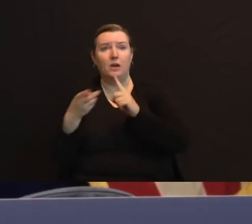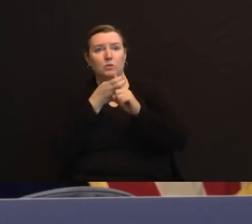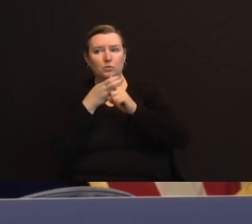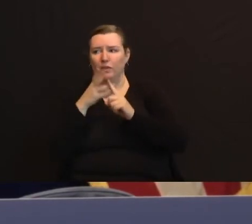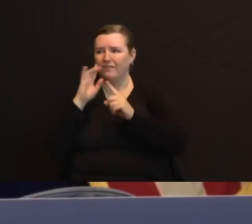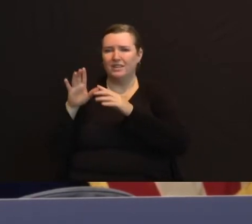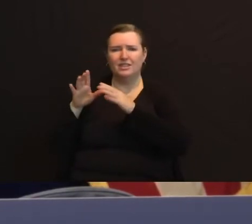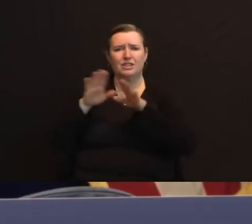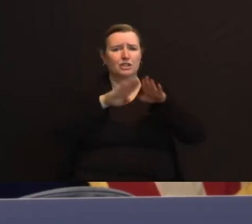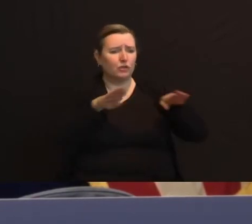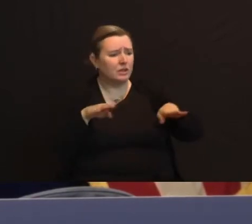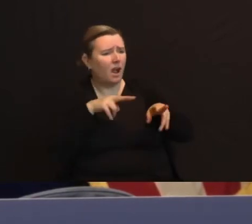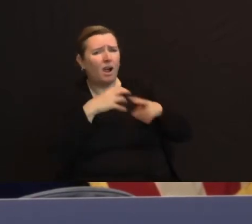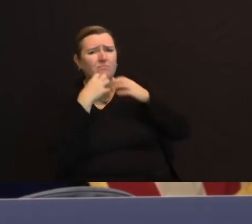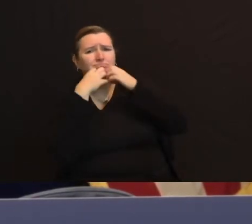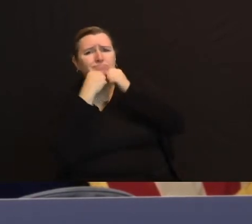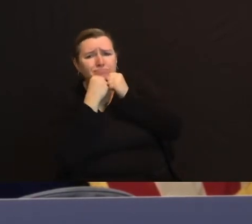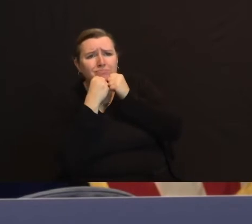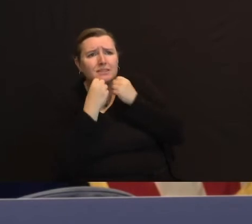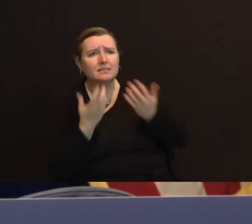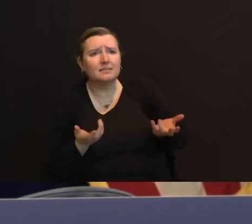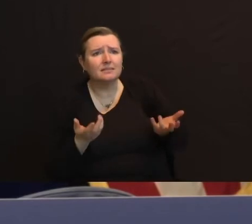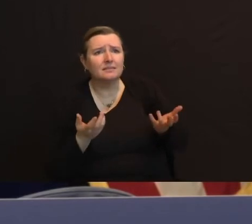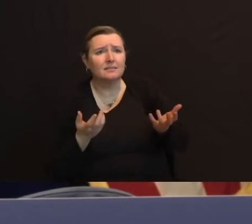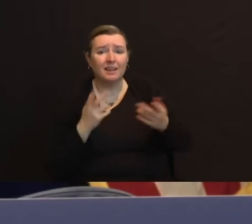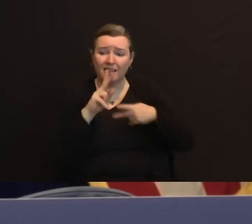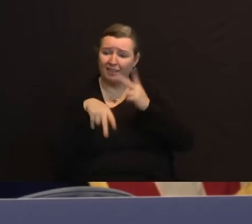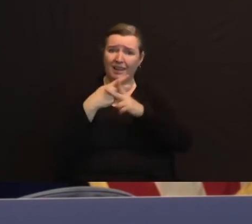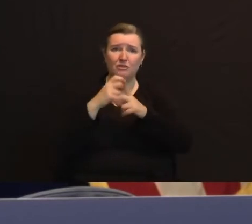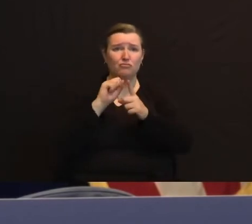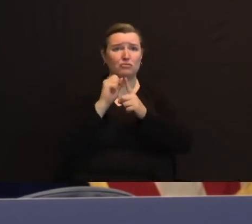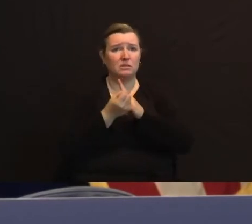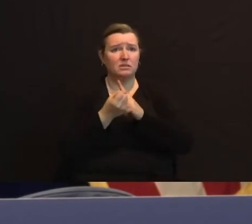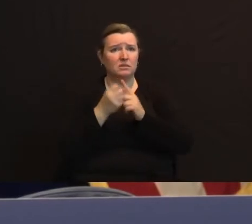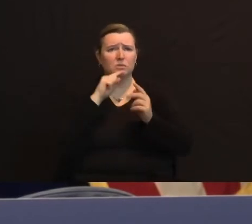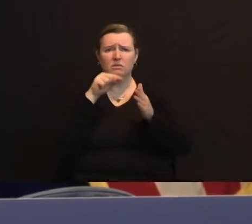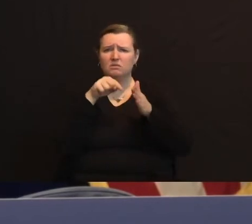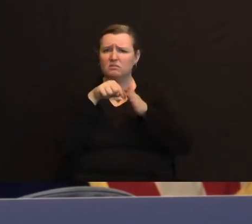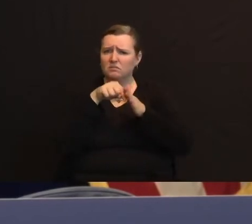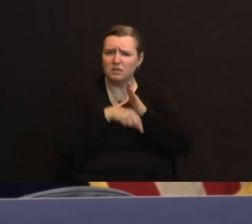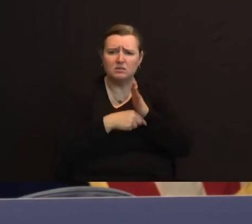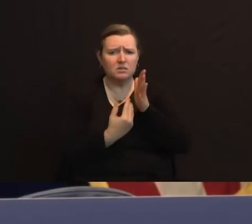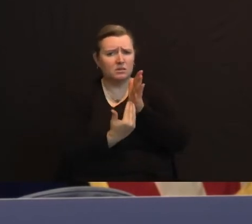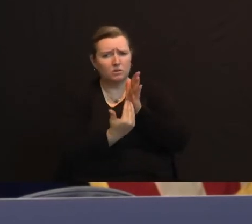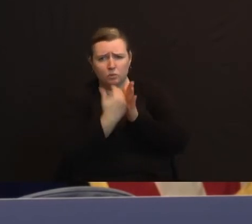As you can imagine, in an incident like this, there is a thorough review being done of the incident.